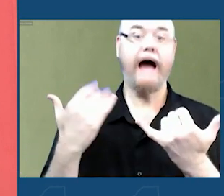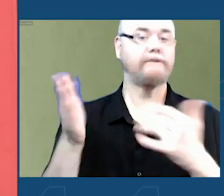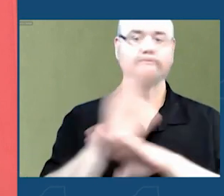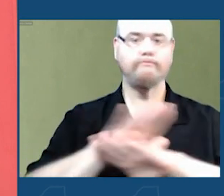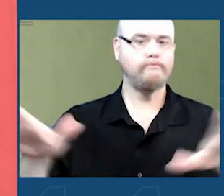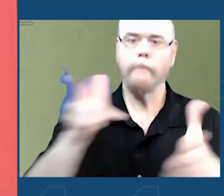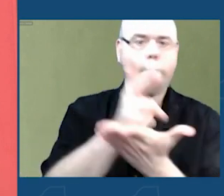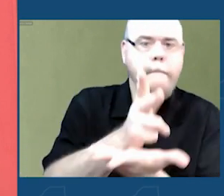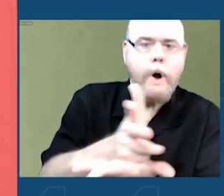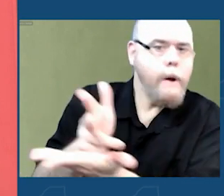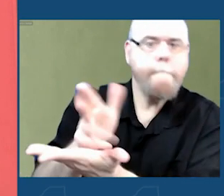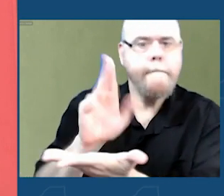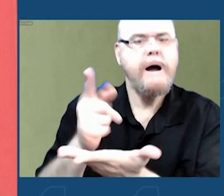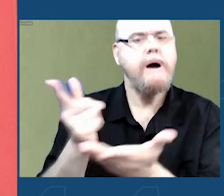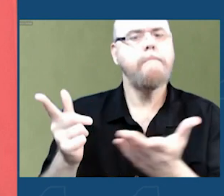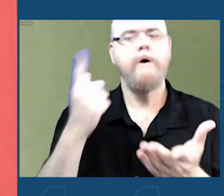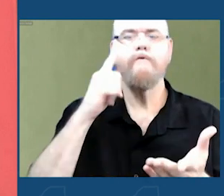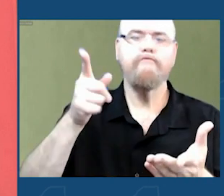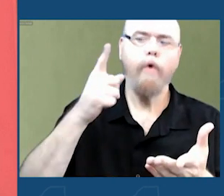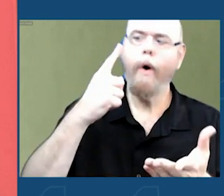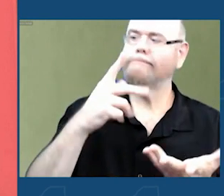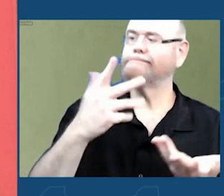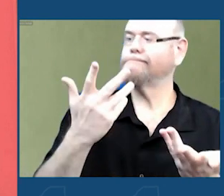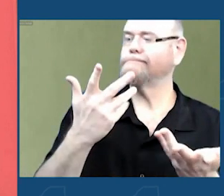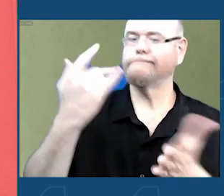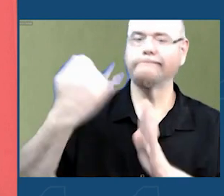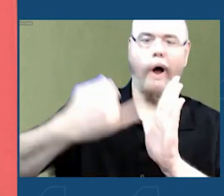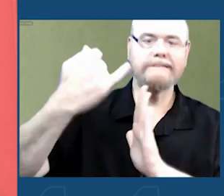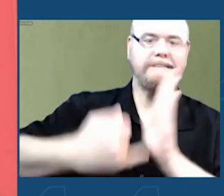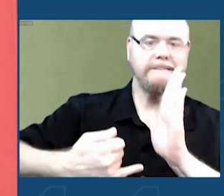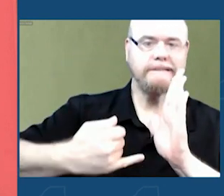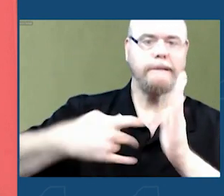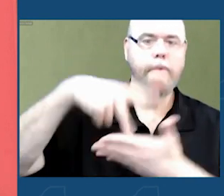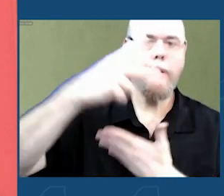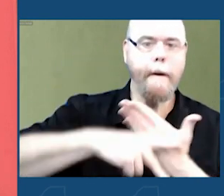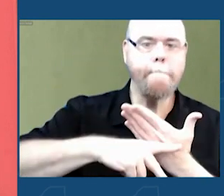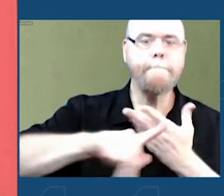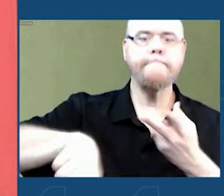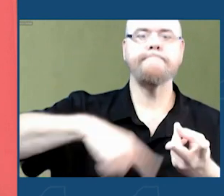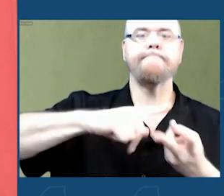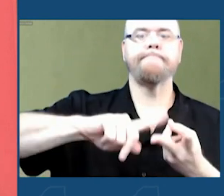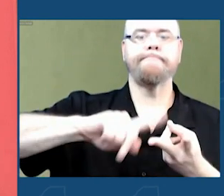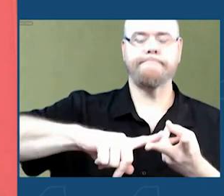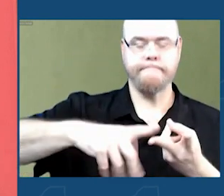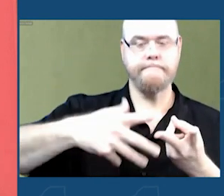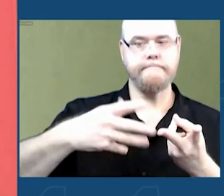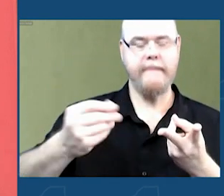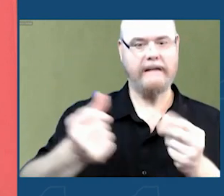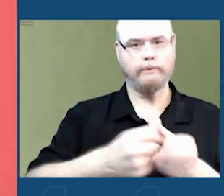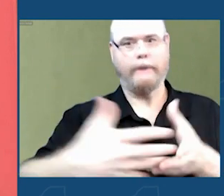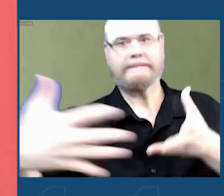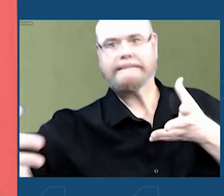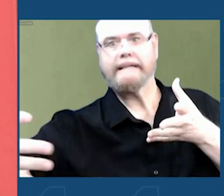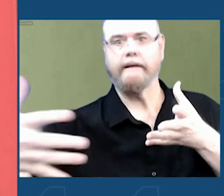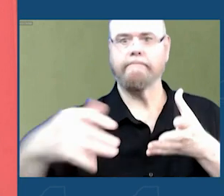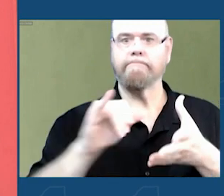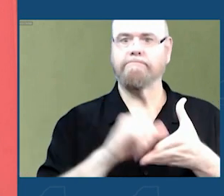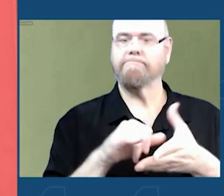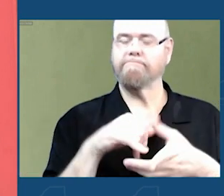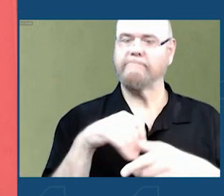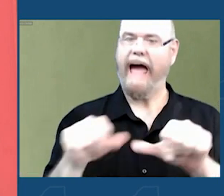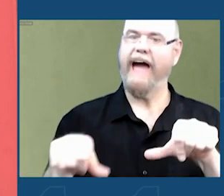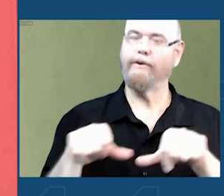artistic programming and extending the area there where